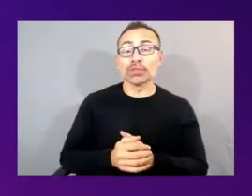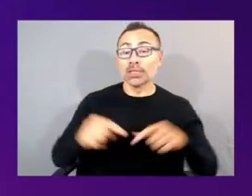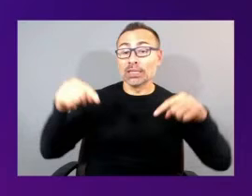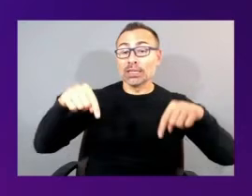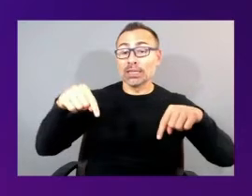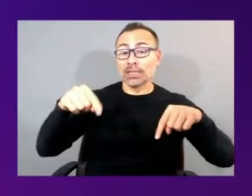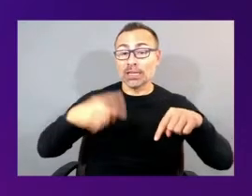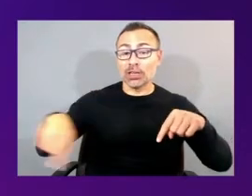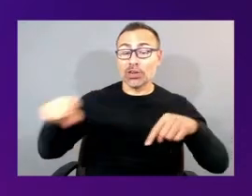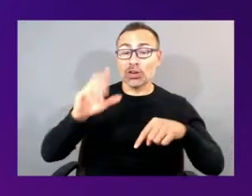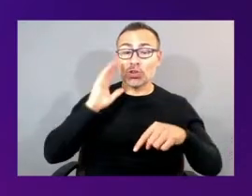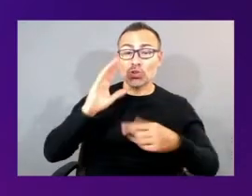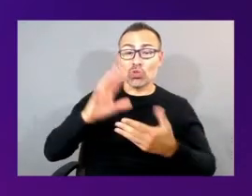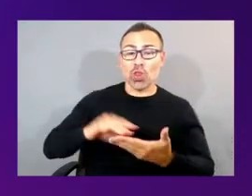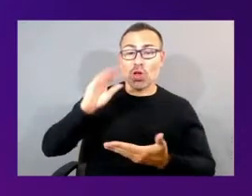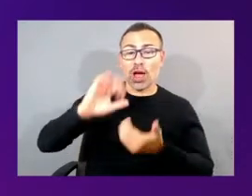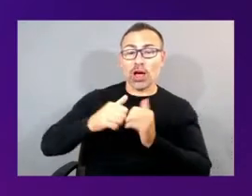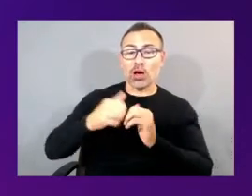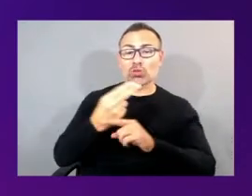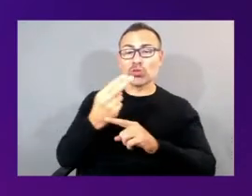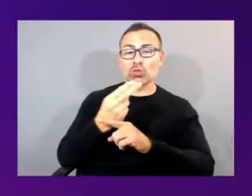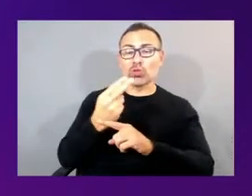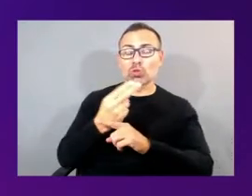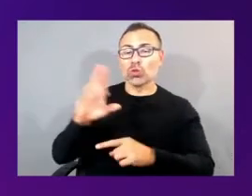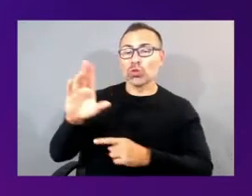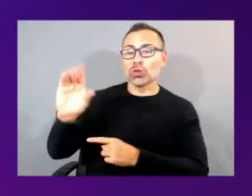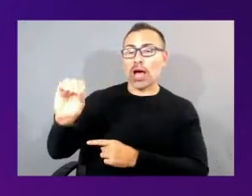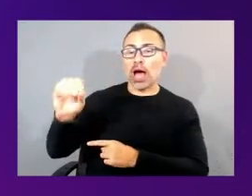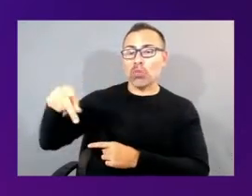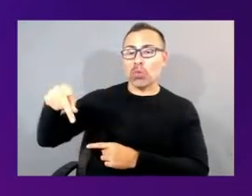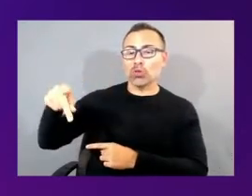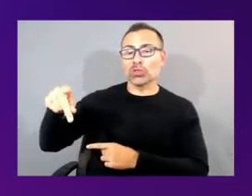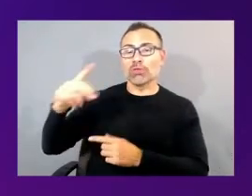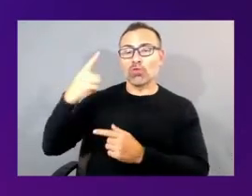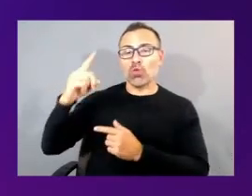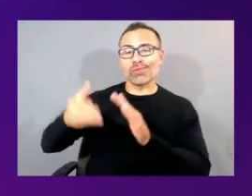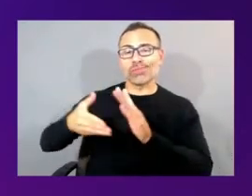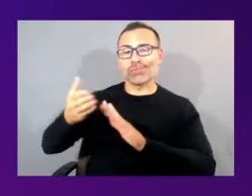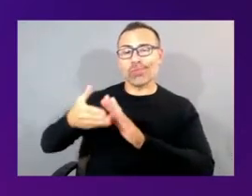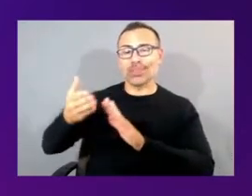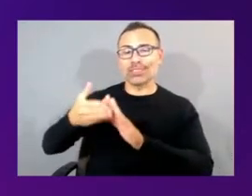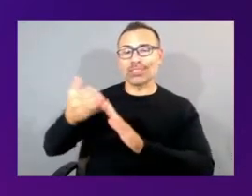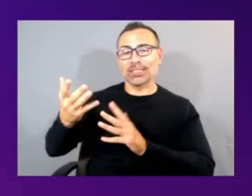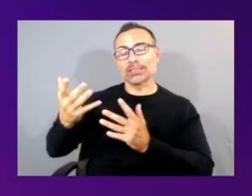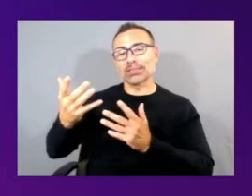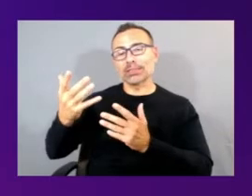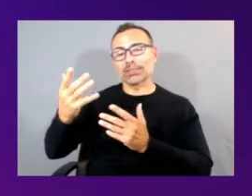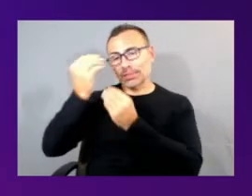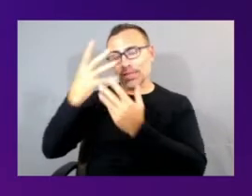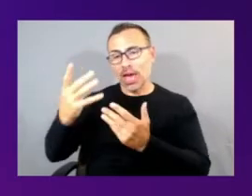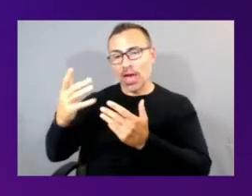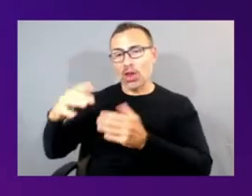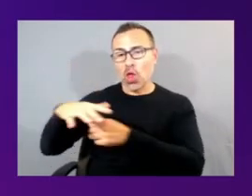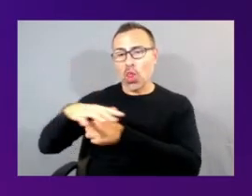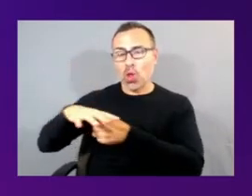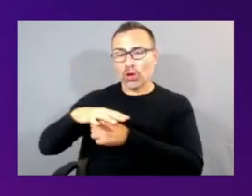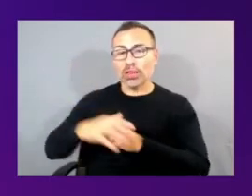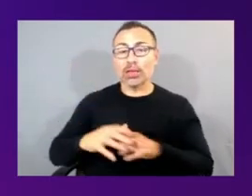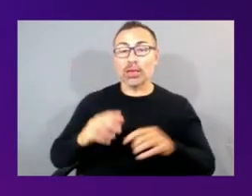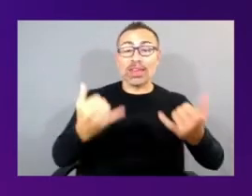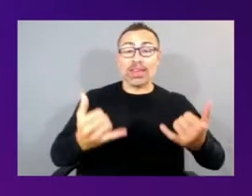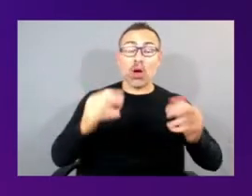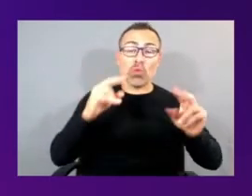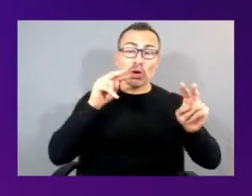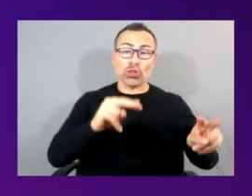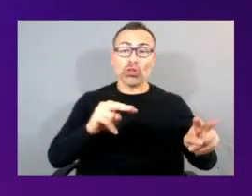data locally. Now we'll be talking about using Snow family of products for processing data locally at rugged